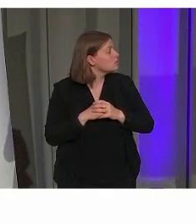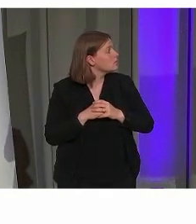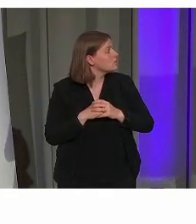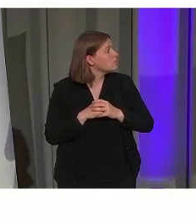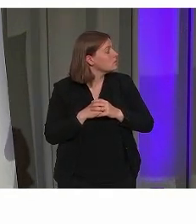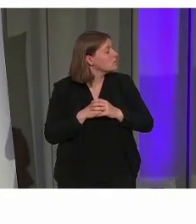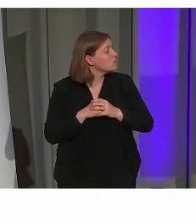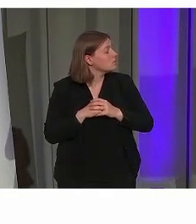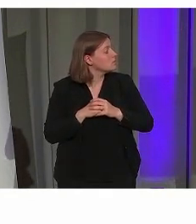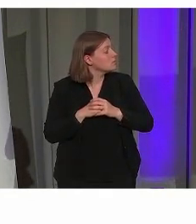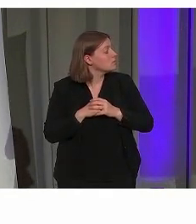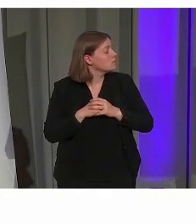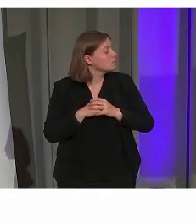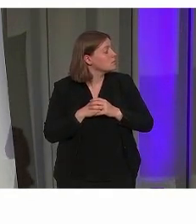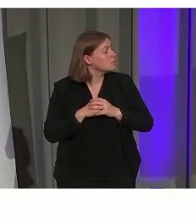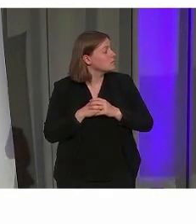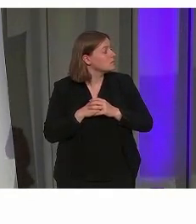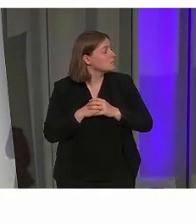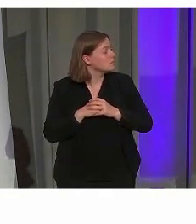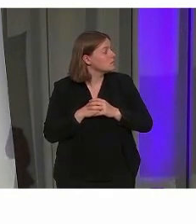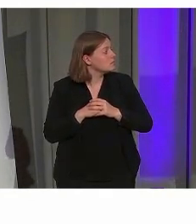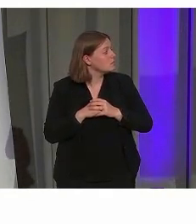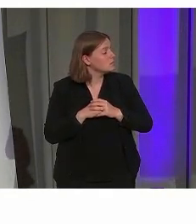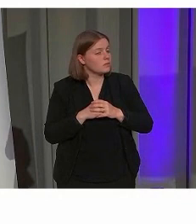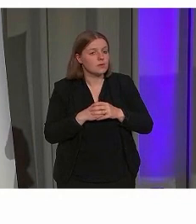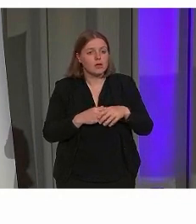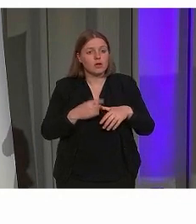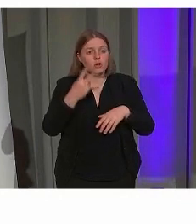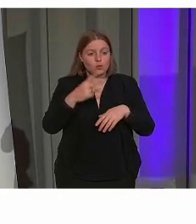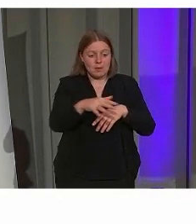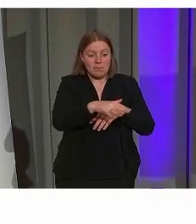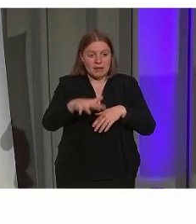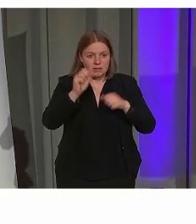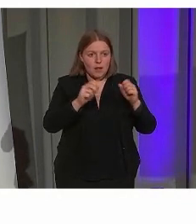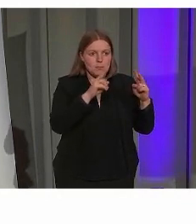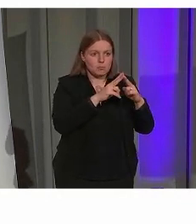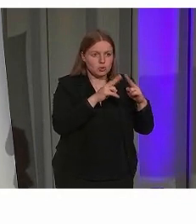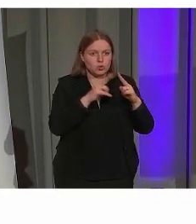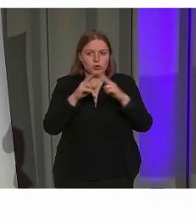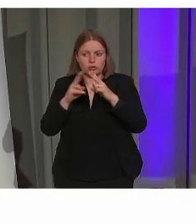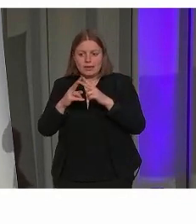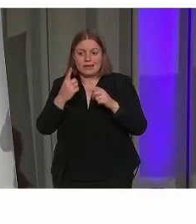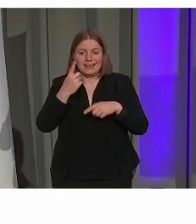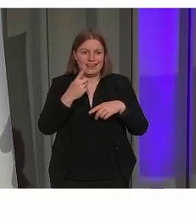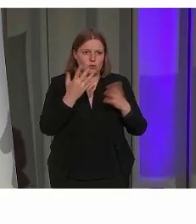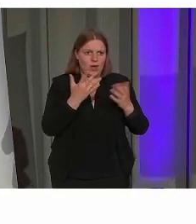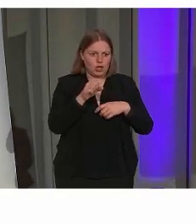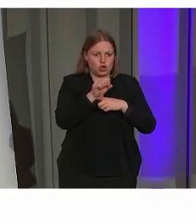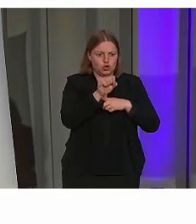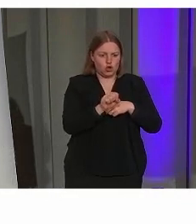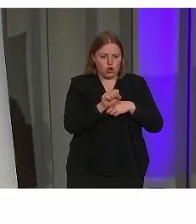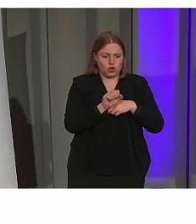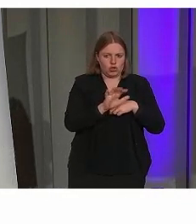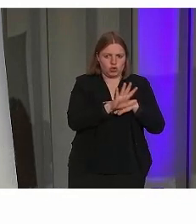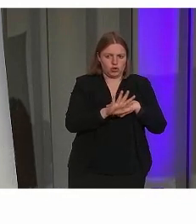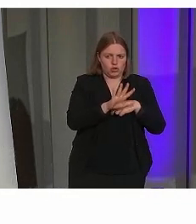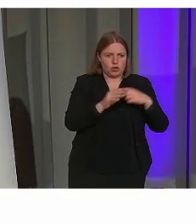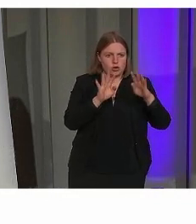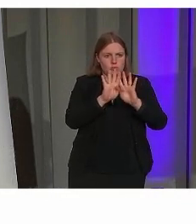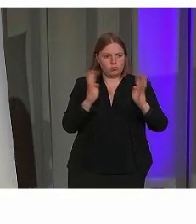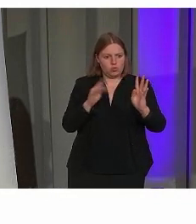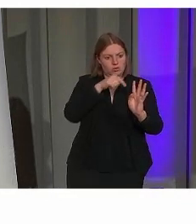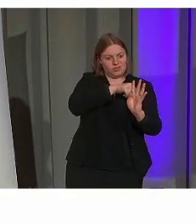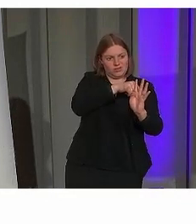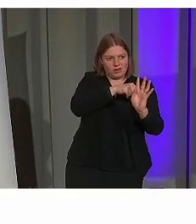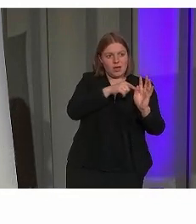Well, now the two visitable areas are located, one to the south, outside the wall, and